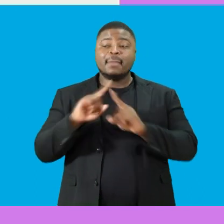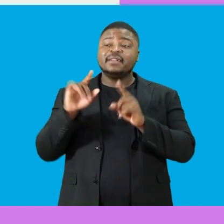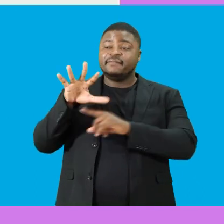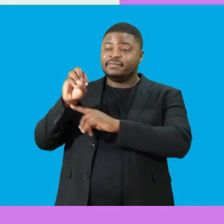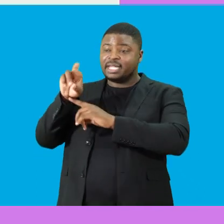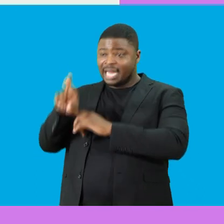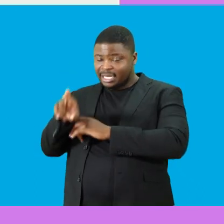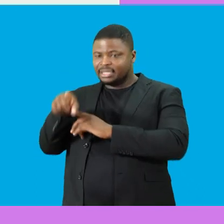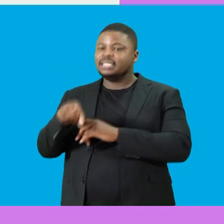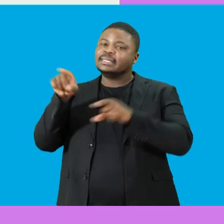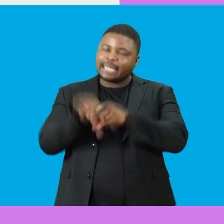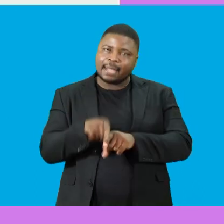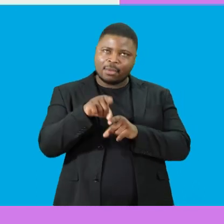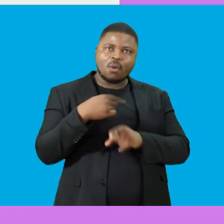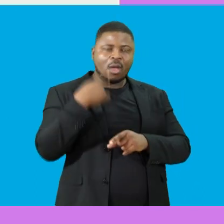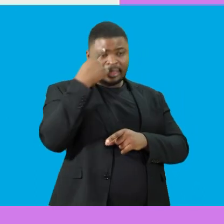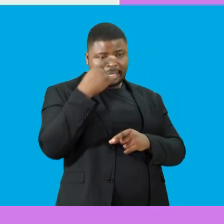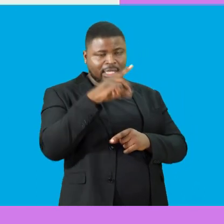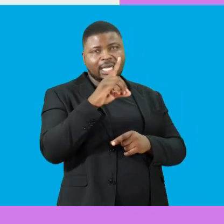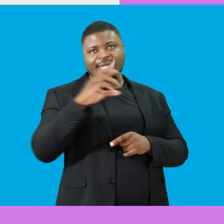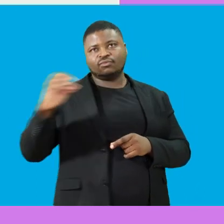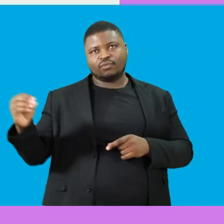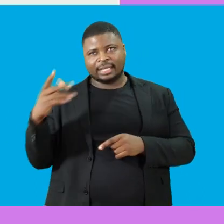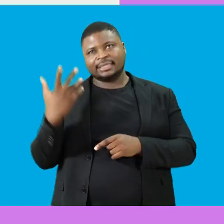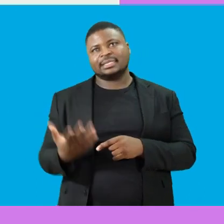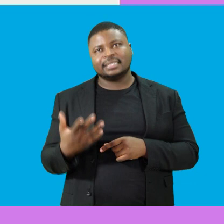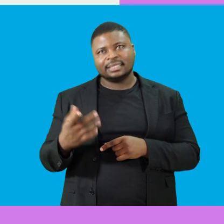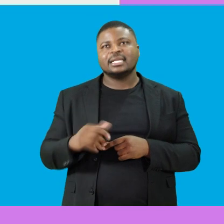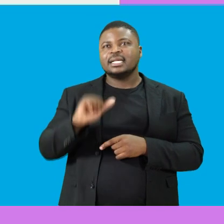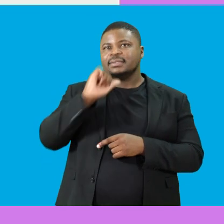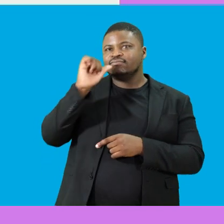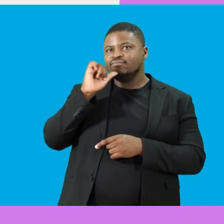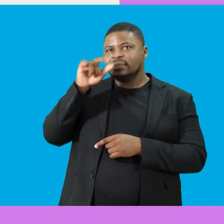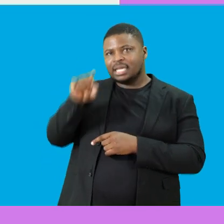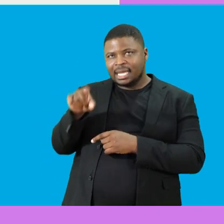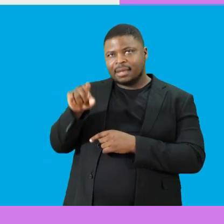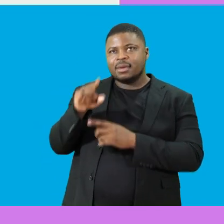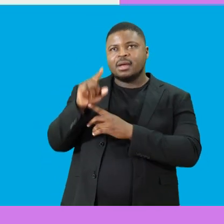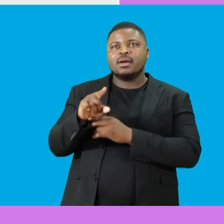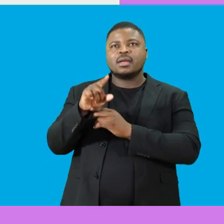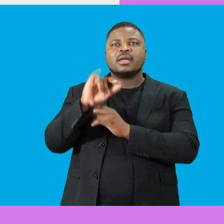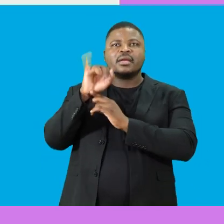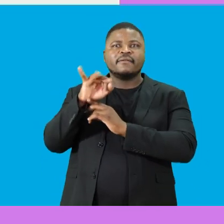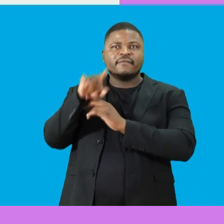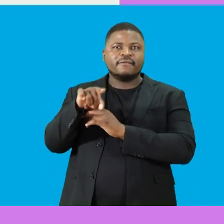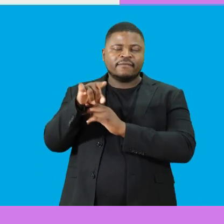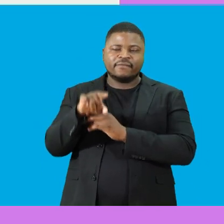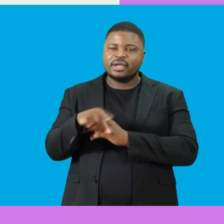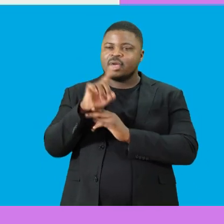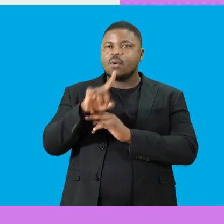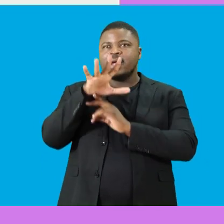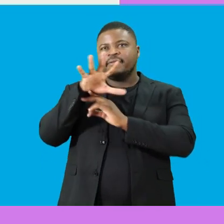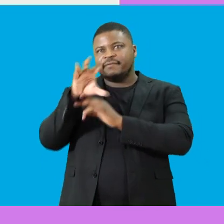as if it's a 100 Rand. So if you were to do the division, that 150 divided by 100, it will give you 1.5. But